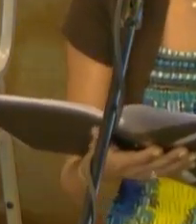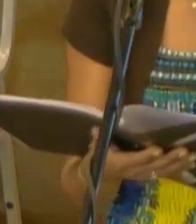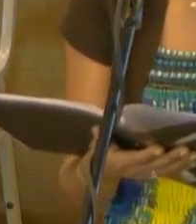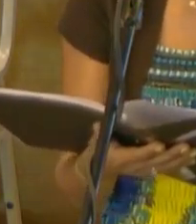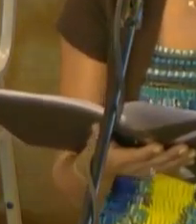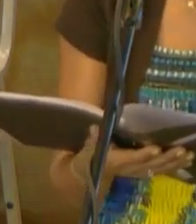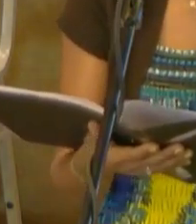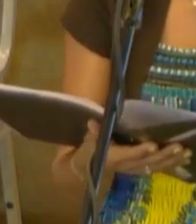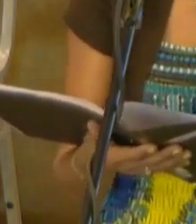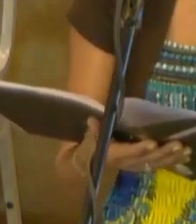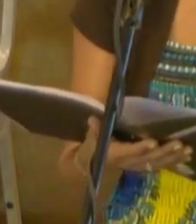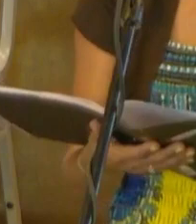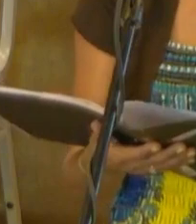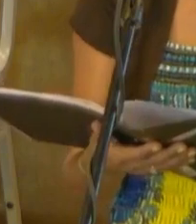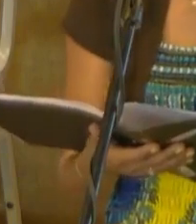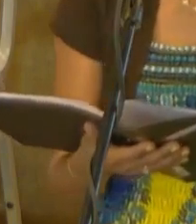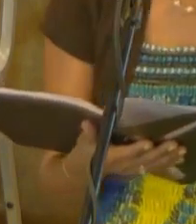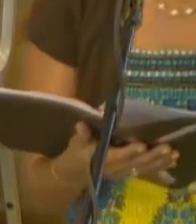me